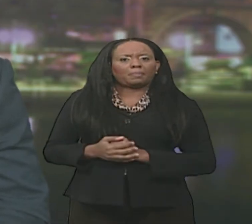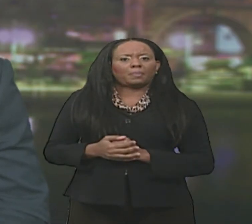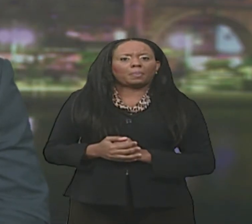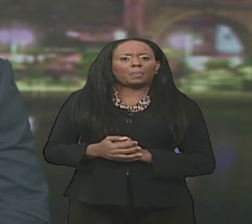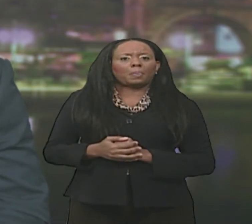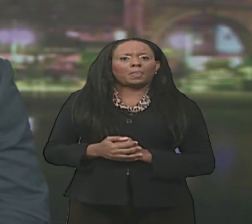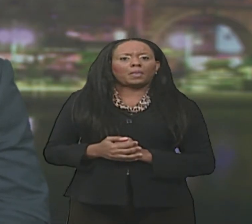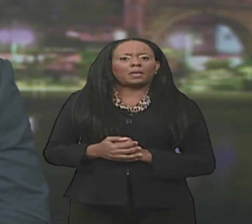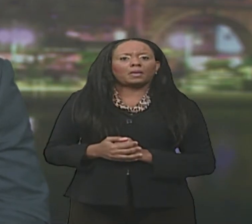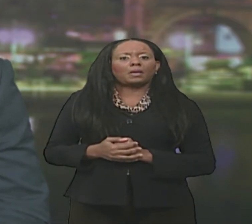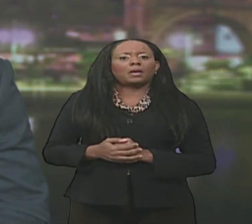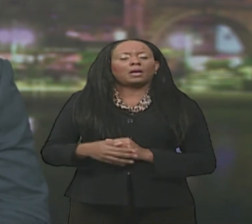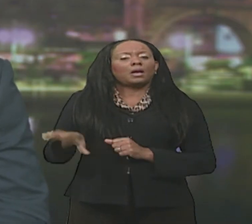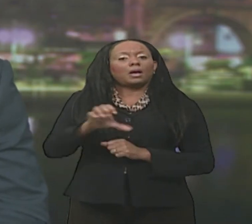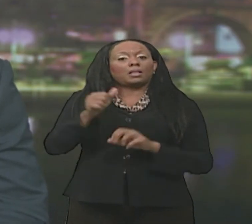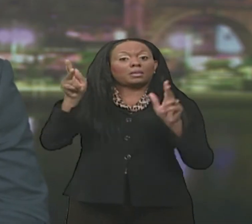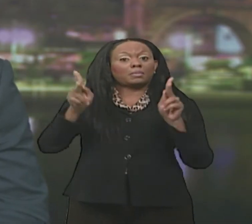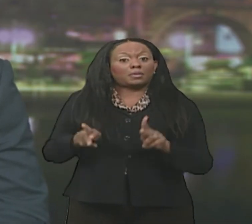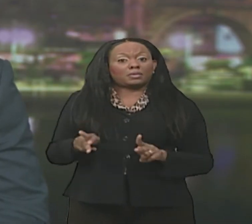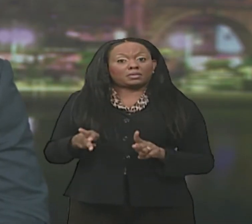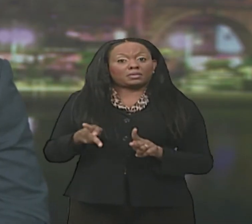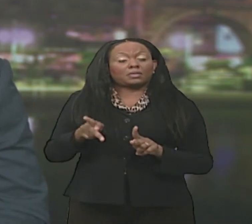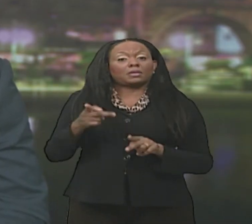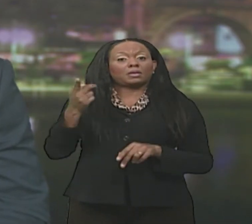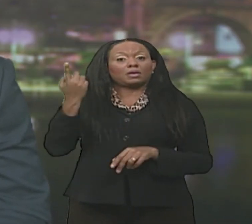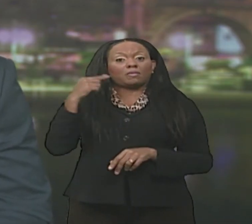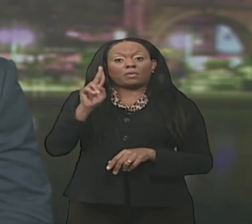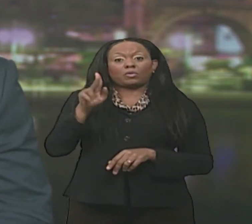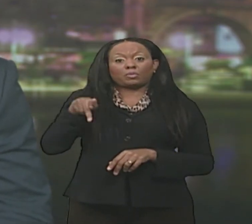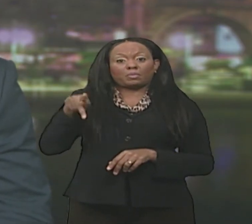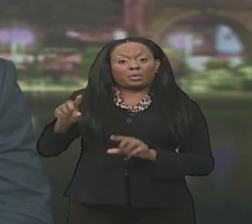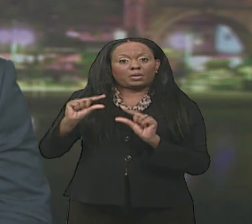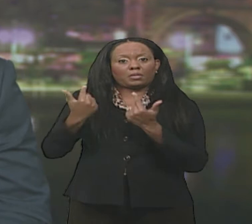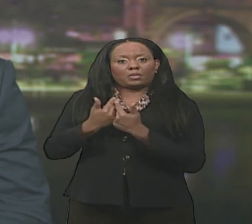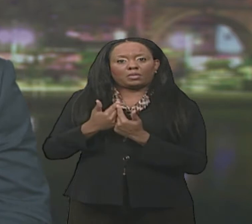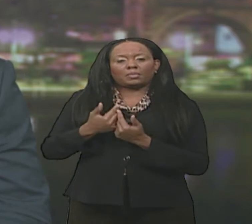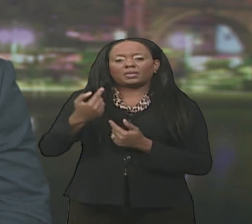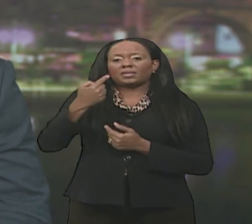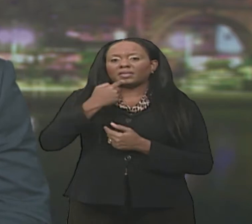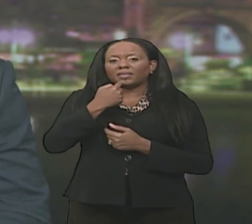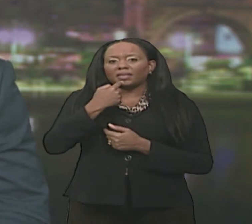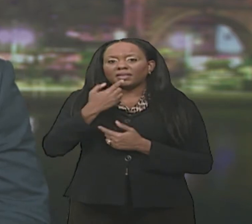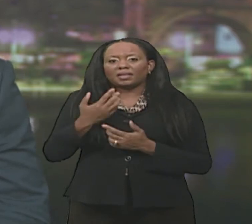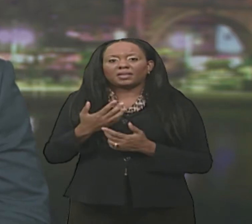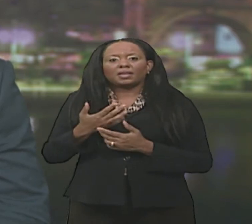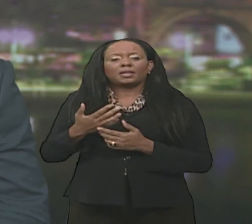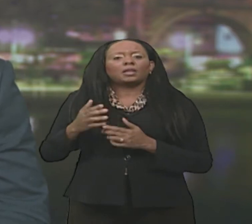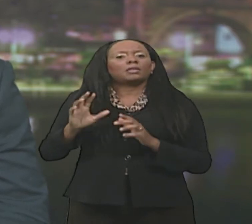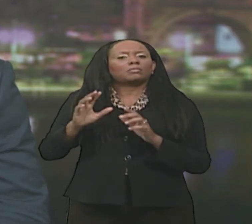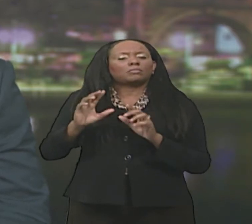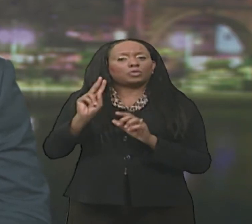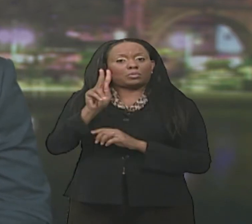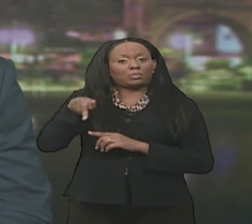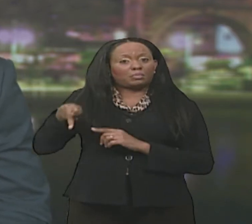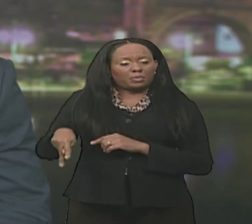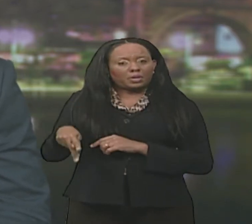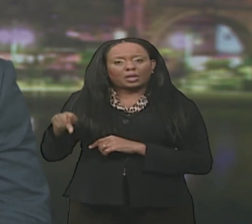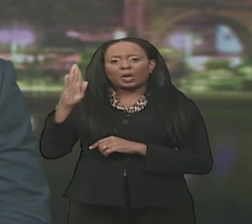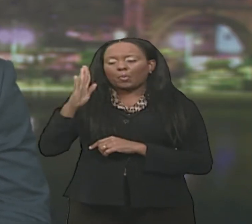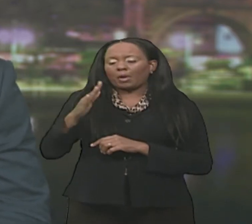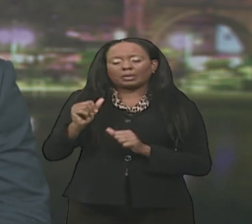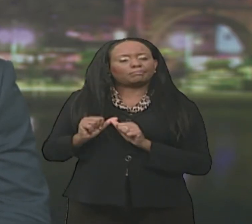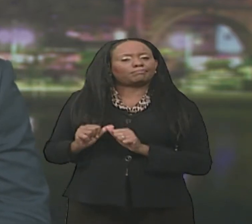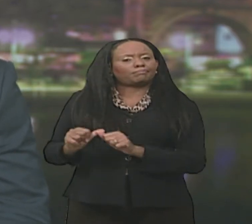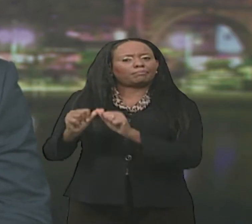spot meeting in support of St. Michael North candidate Maria Phillips, Everton Holligan insisted the party is here to stay. The St.